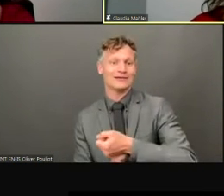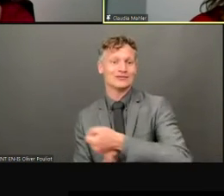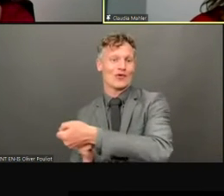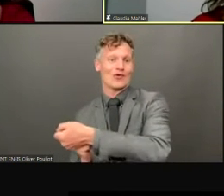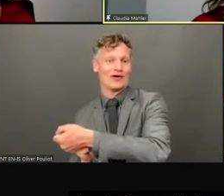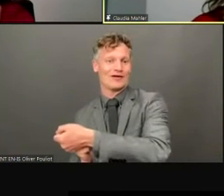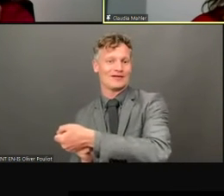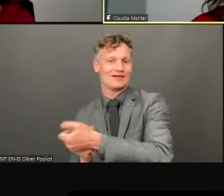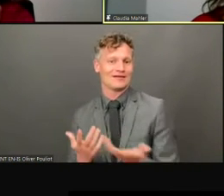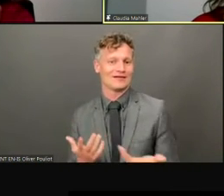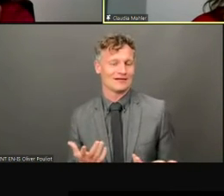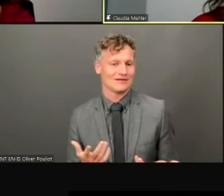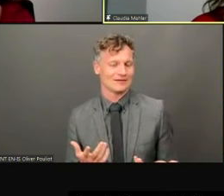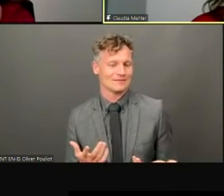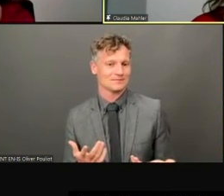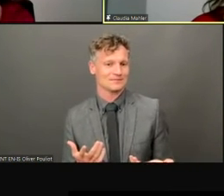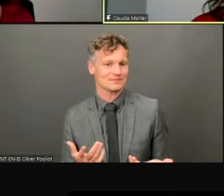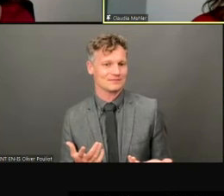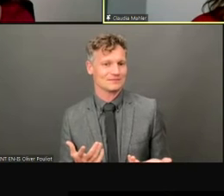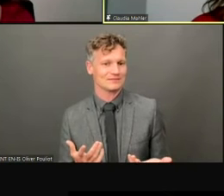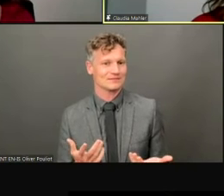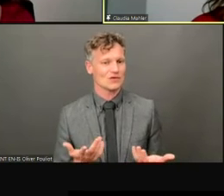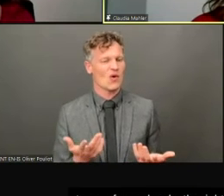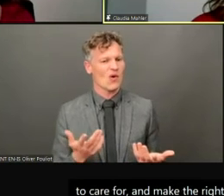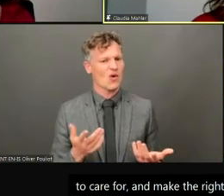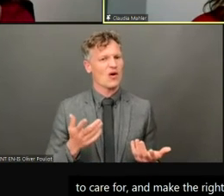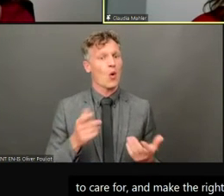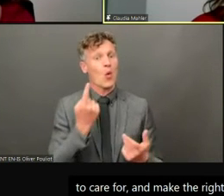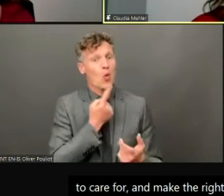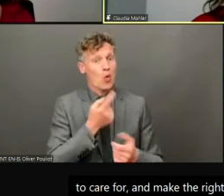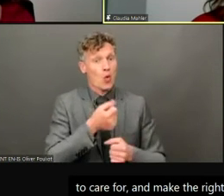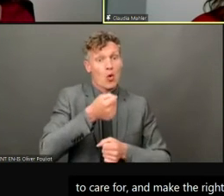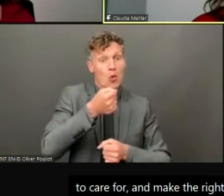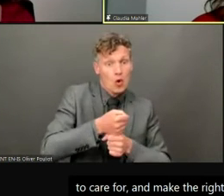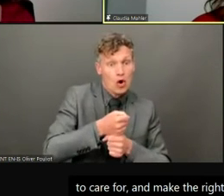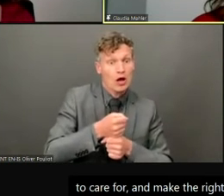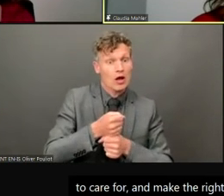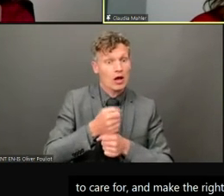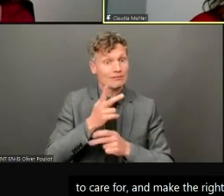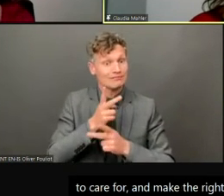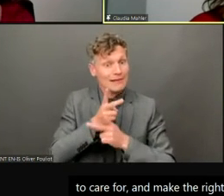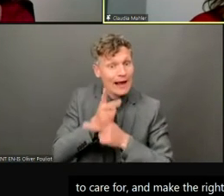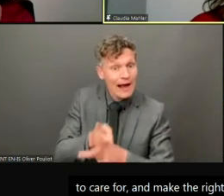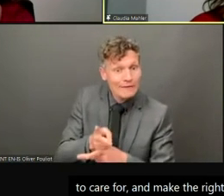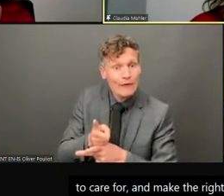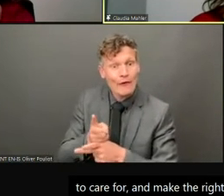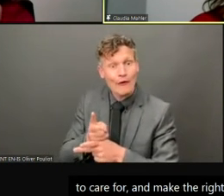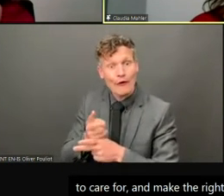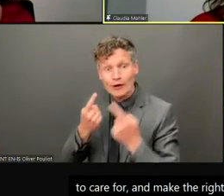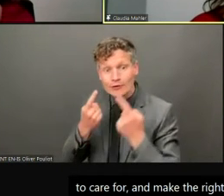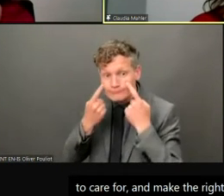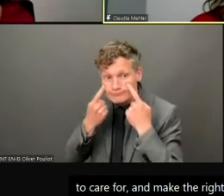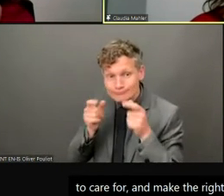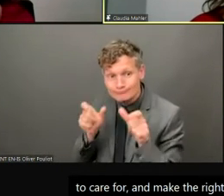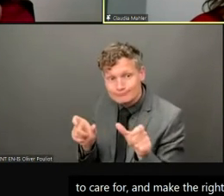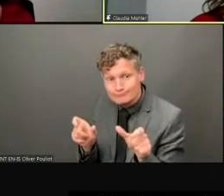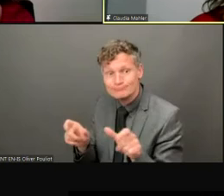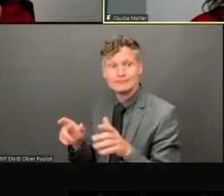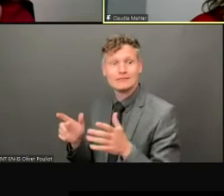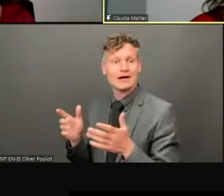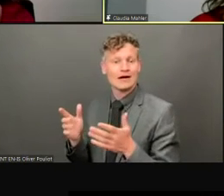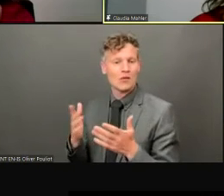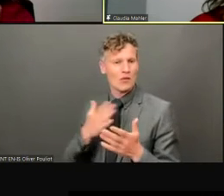rights for the person in the care homes available and easy accessible. Because from my